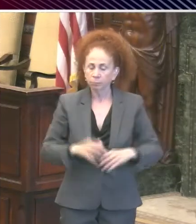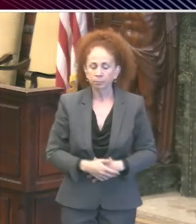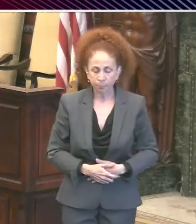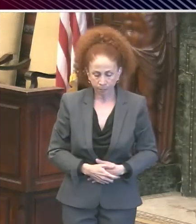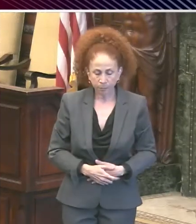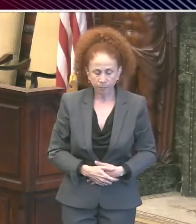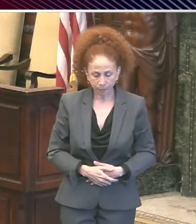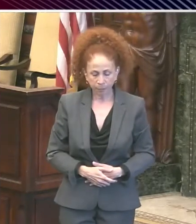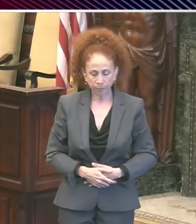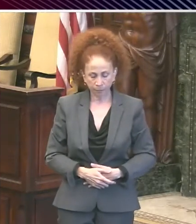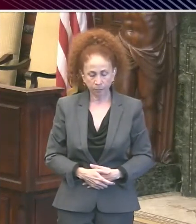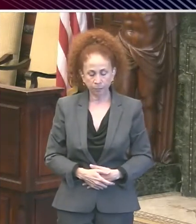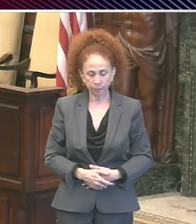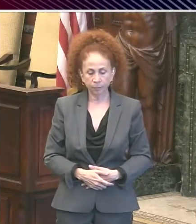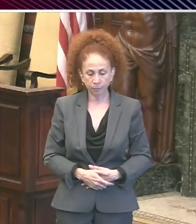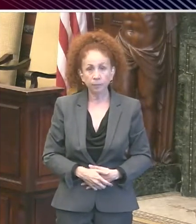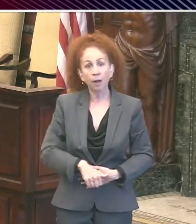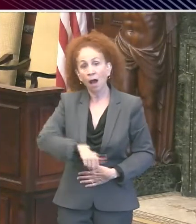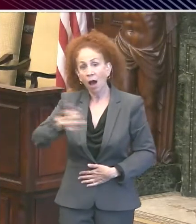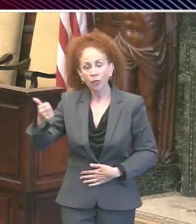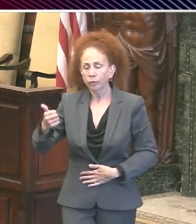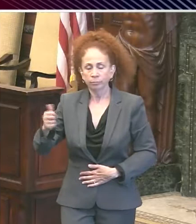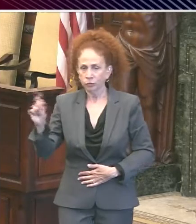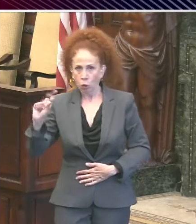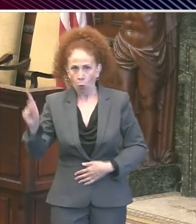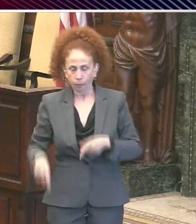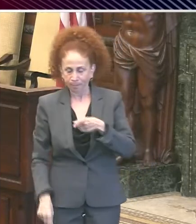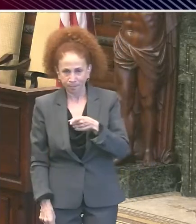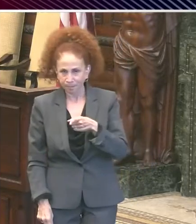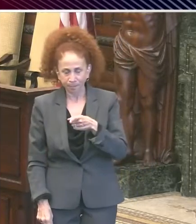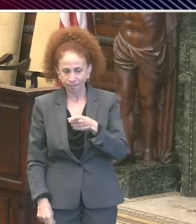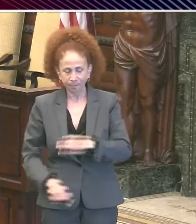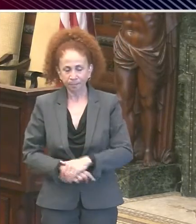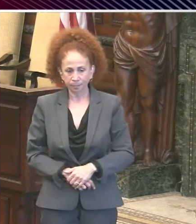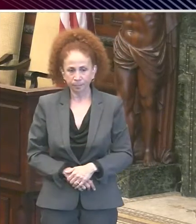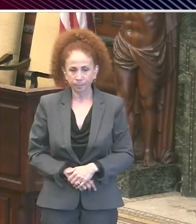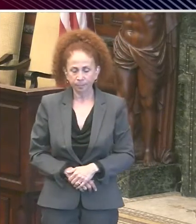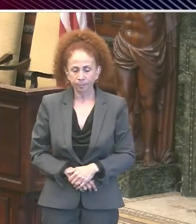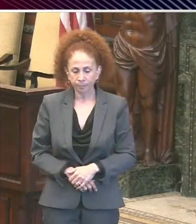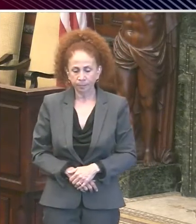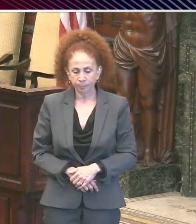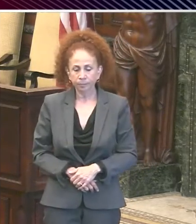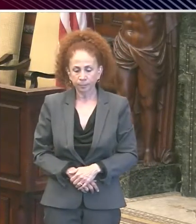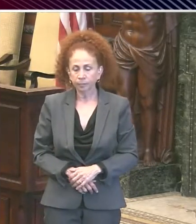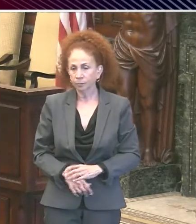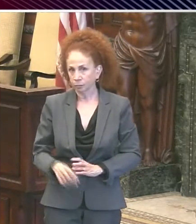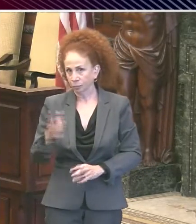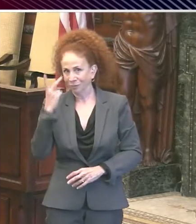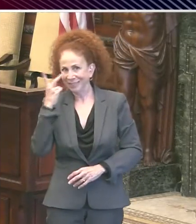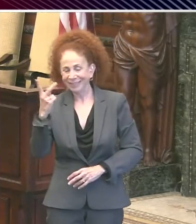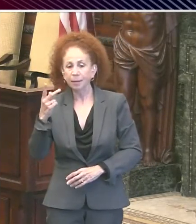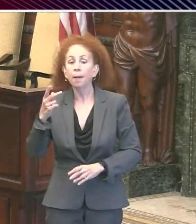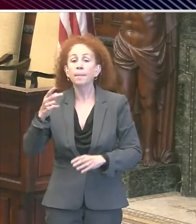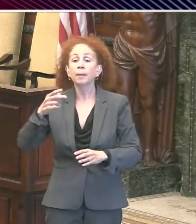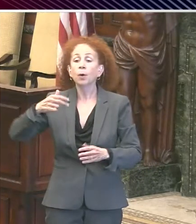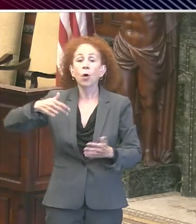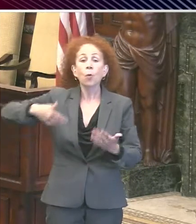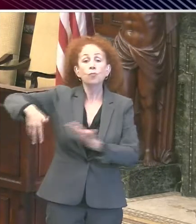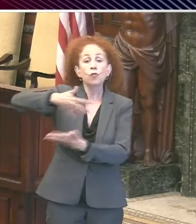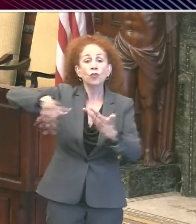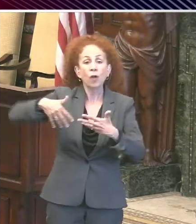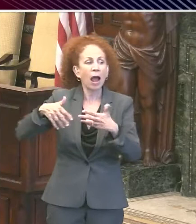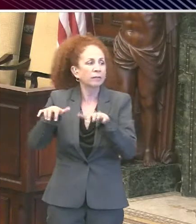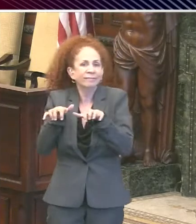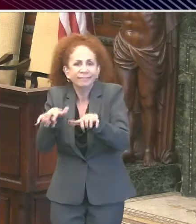people. And here's some don'ts. Okay, so here's a place on the left where people are moving around, they're clustering